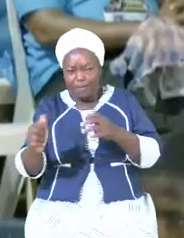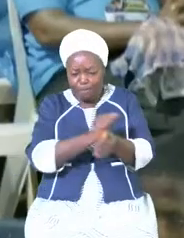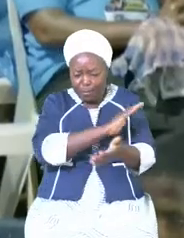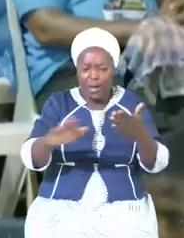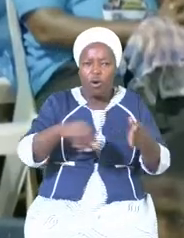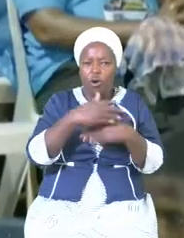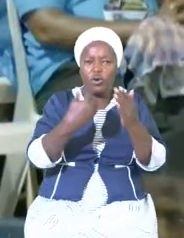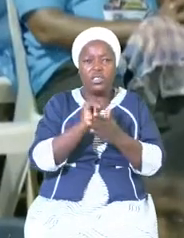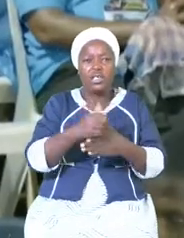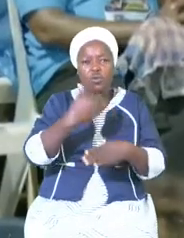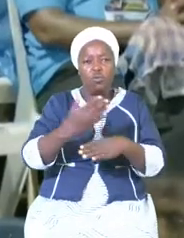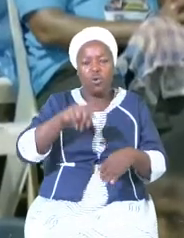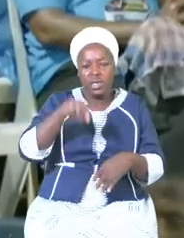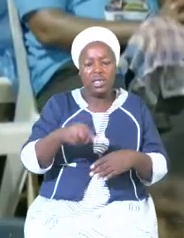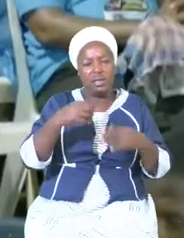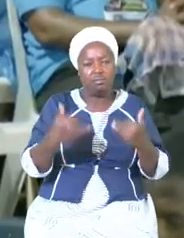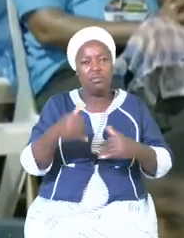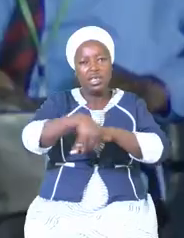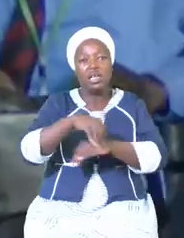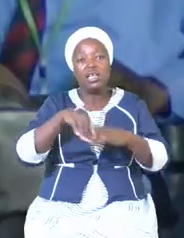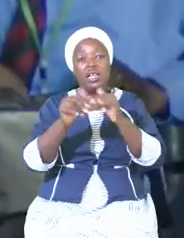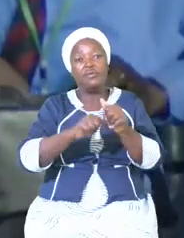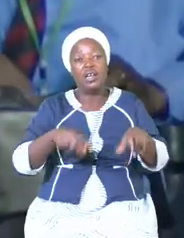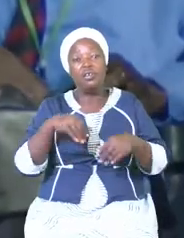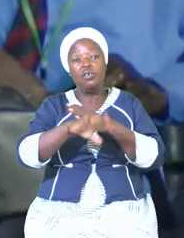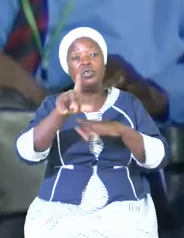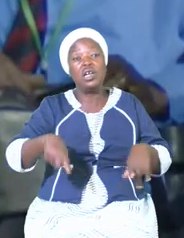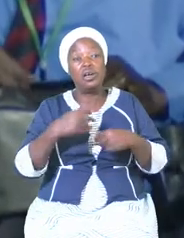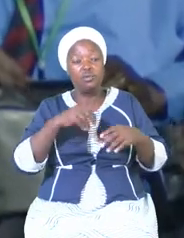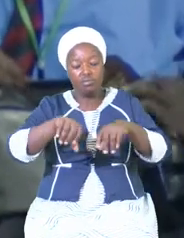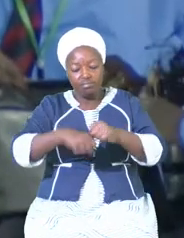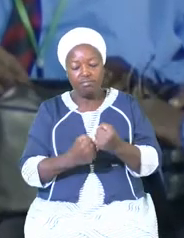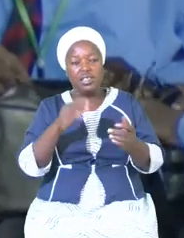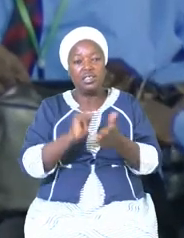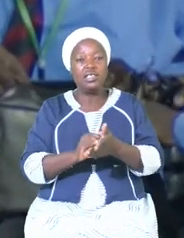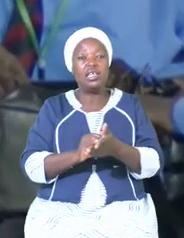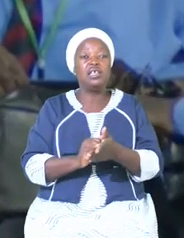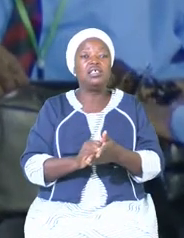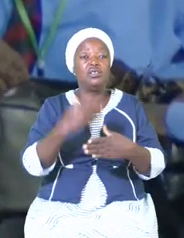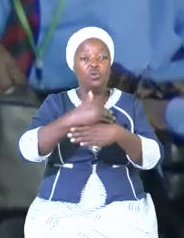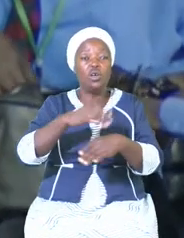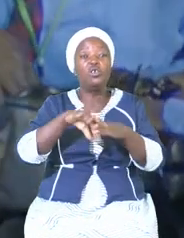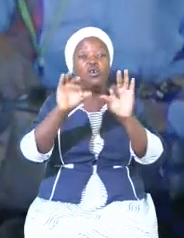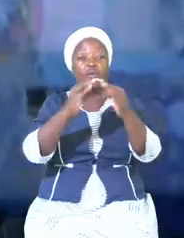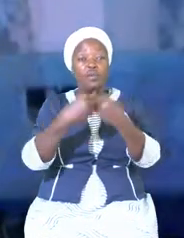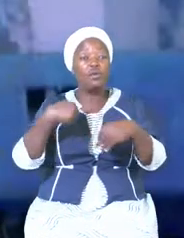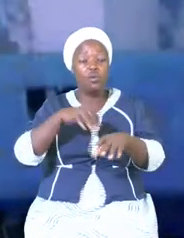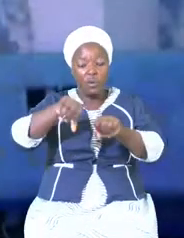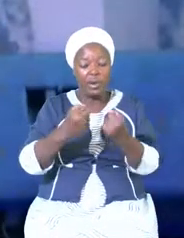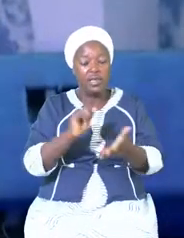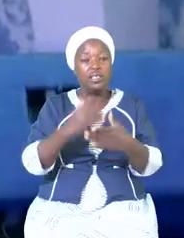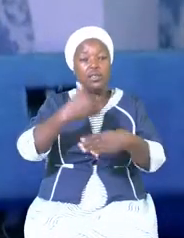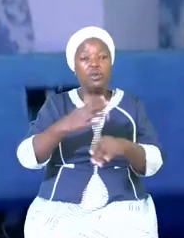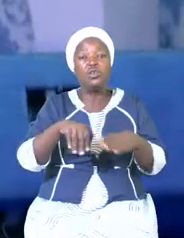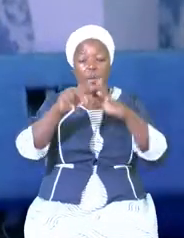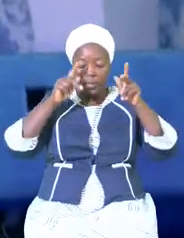life. In your life, we tear down that wall. In your family, we tear down that wall. In your personality,